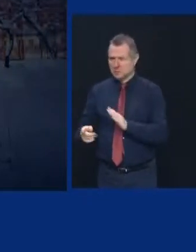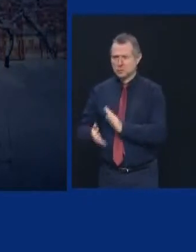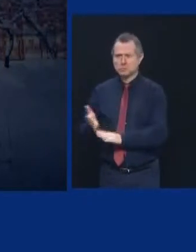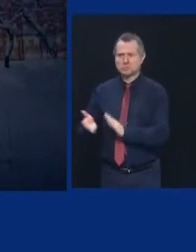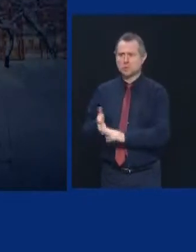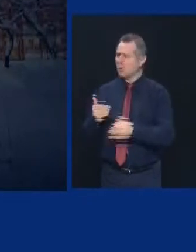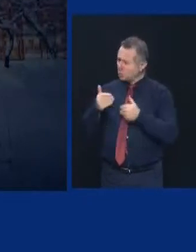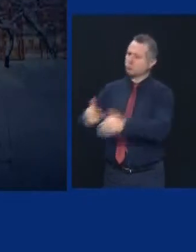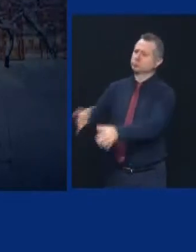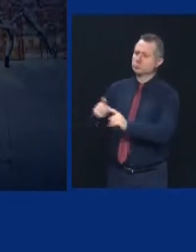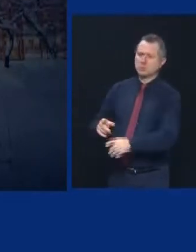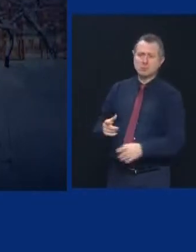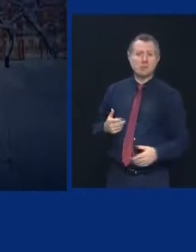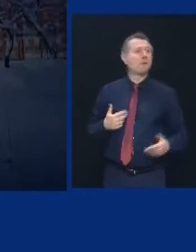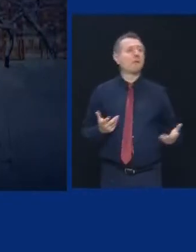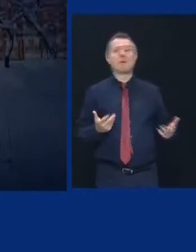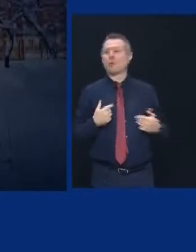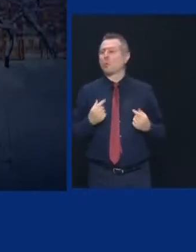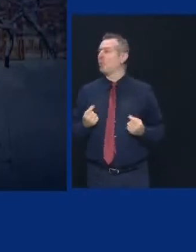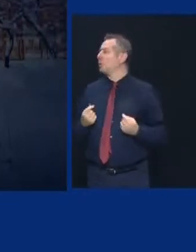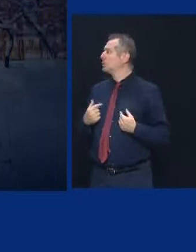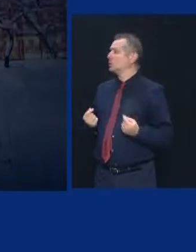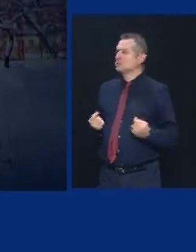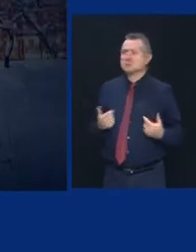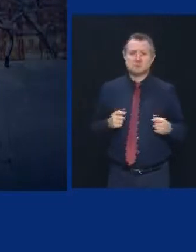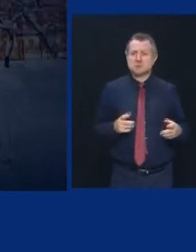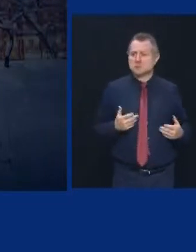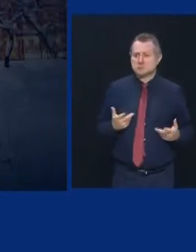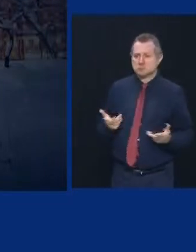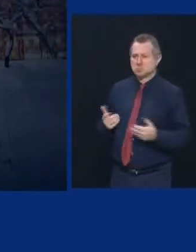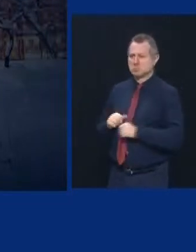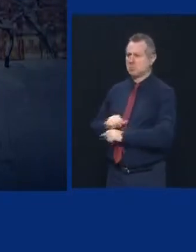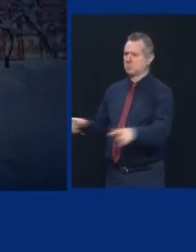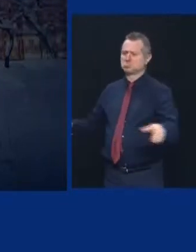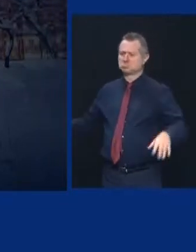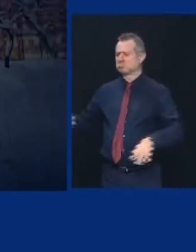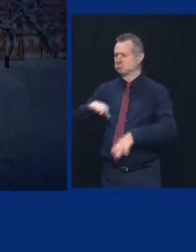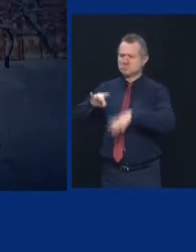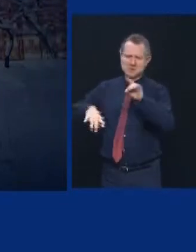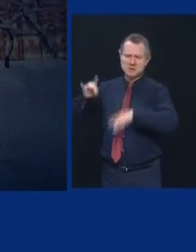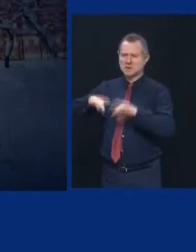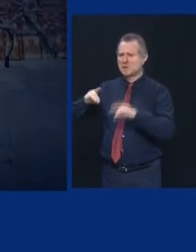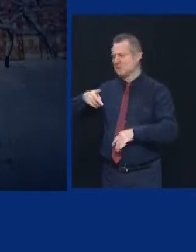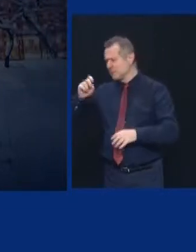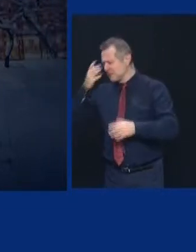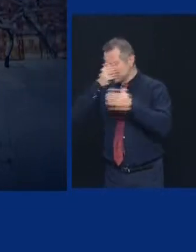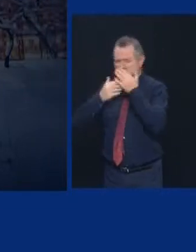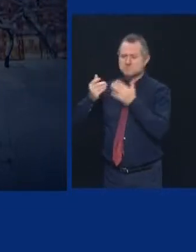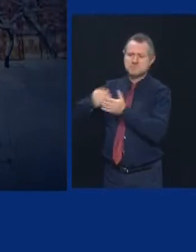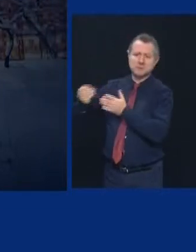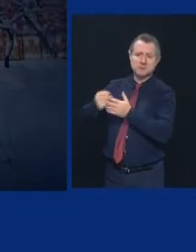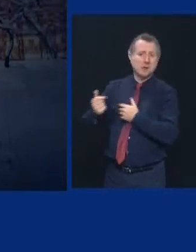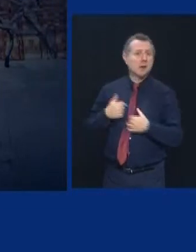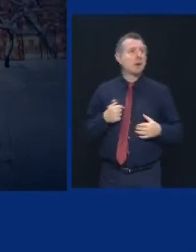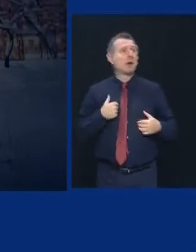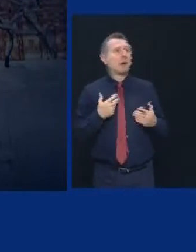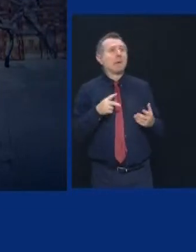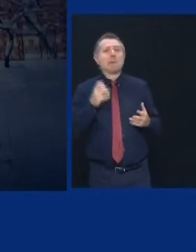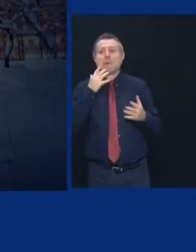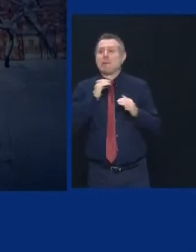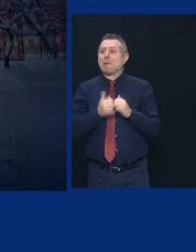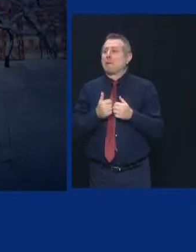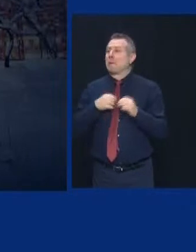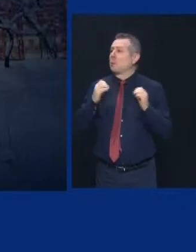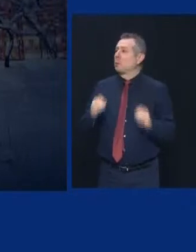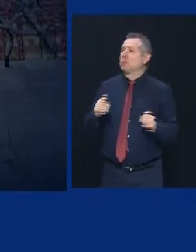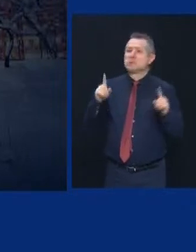Okay, everyone go get PPE, except you can't. And no tests and no states